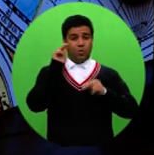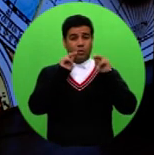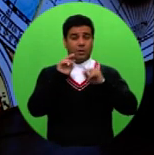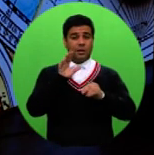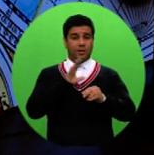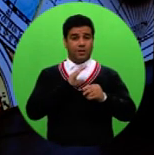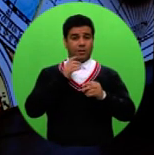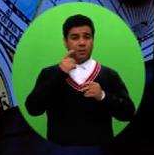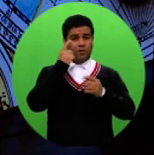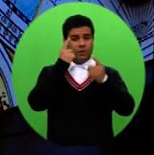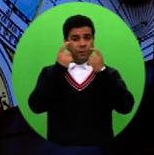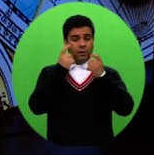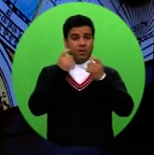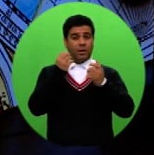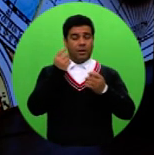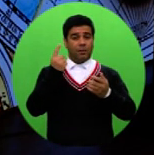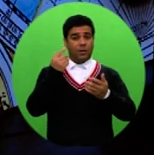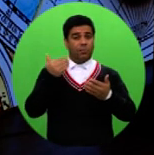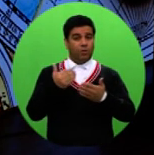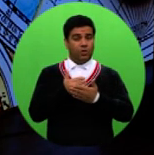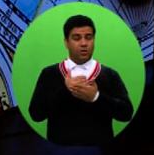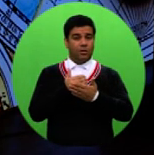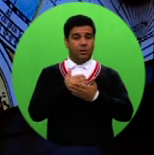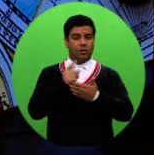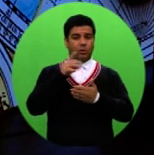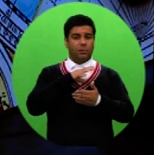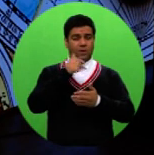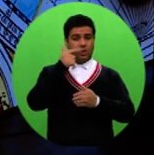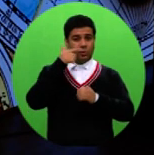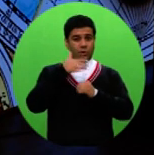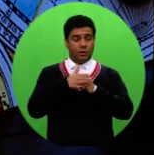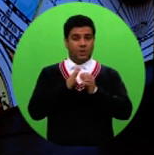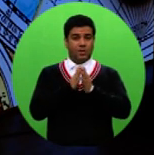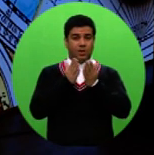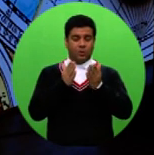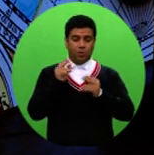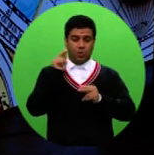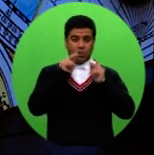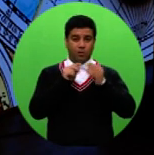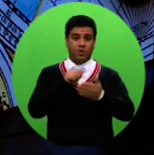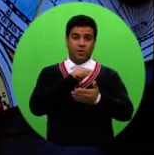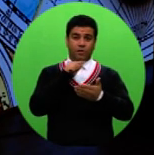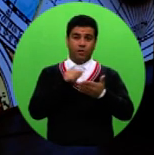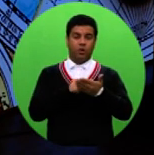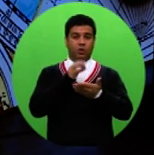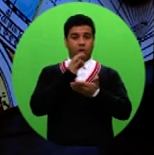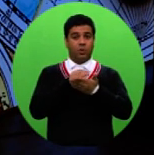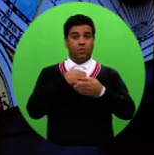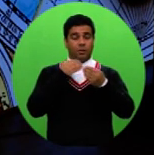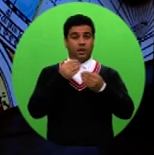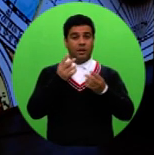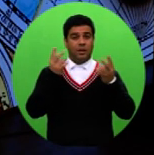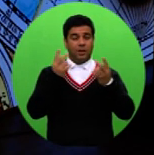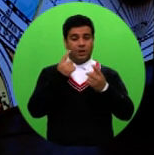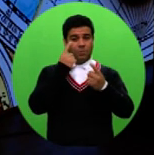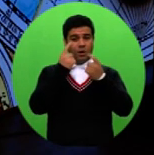bilimlaringizni yana bir bor mustahkamlash uchun darslikni o'qib, savollarga javob berib, kerakli